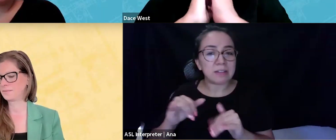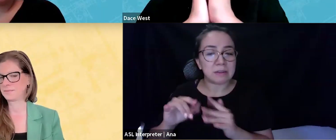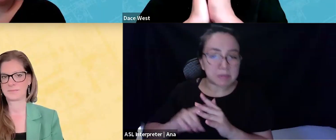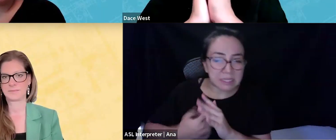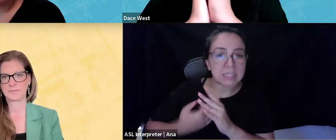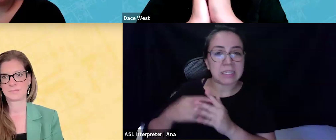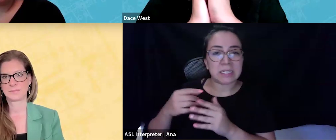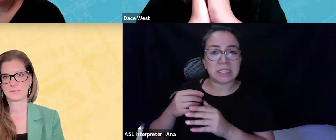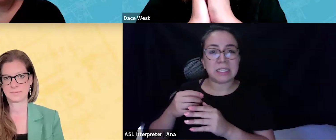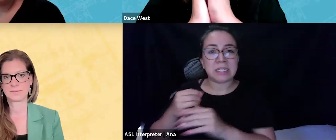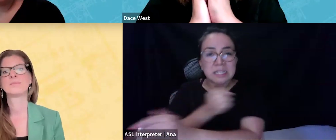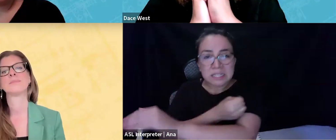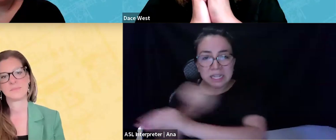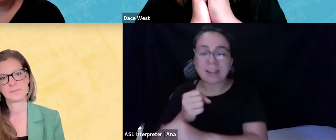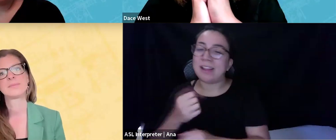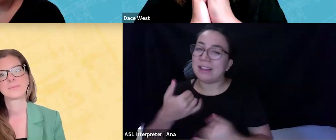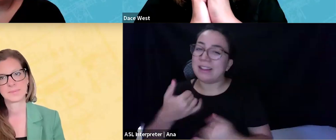that's still a little too early for us.